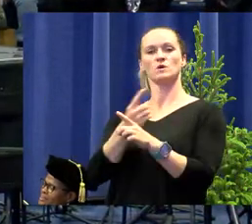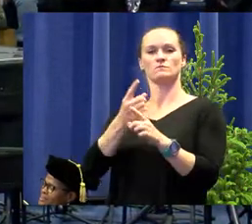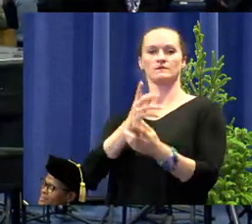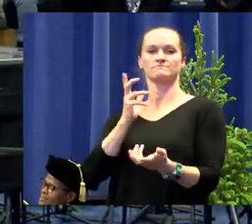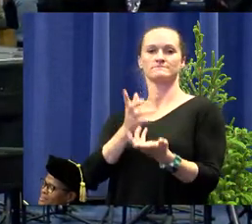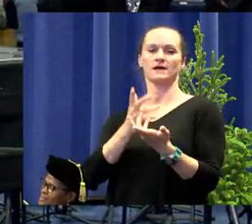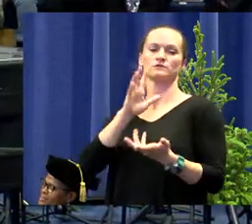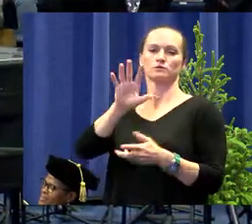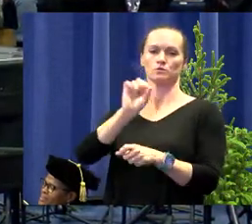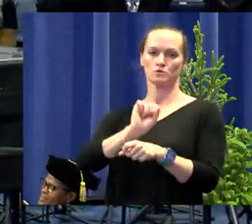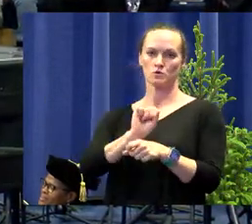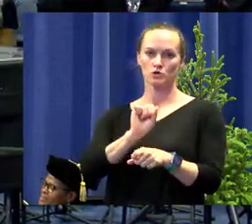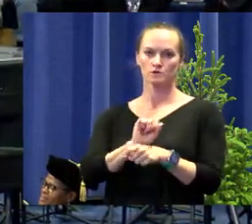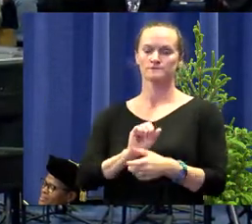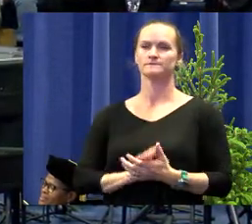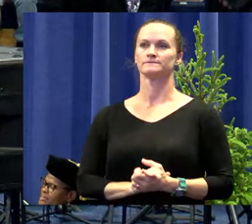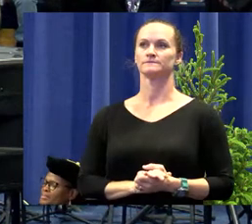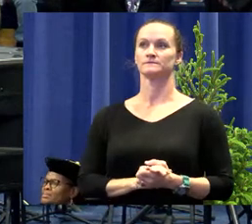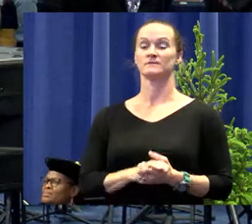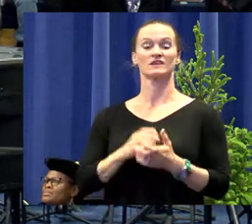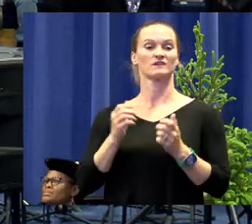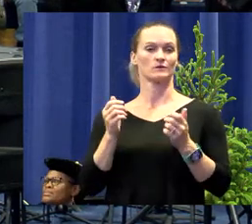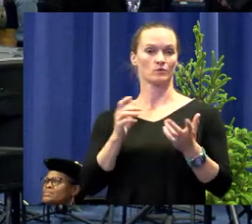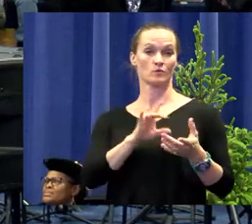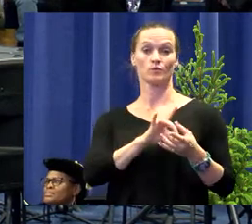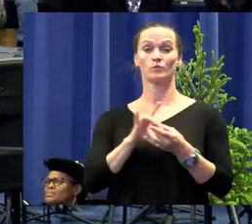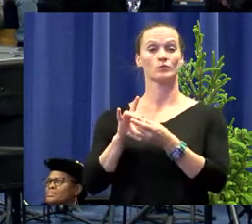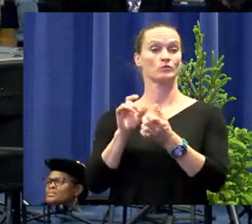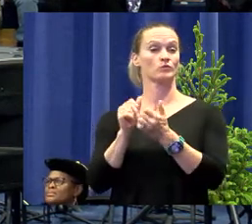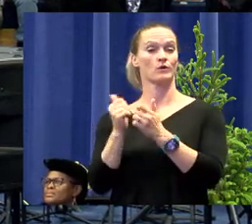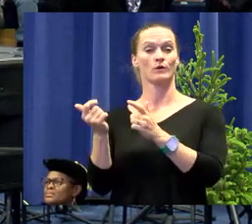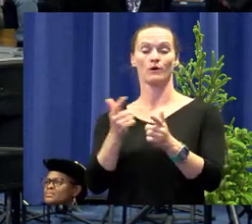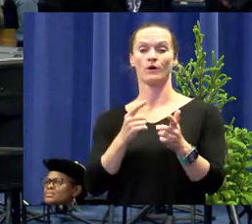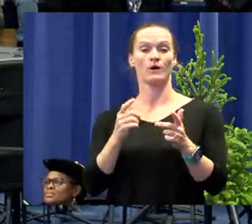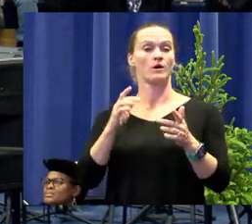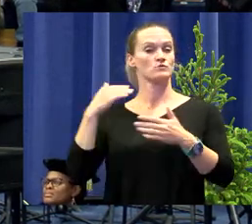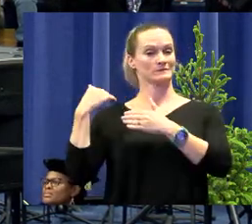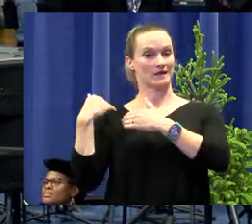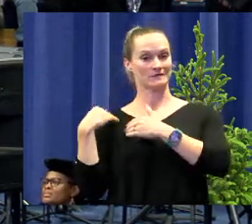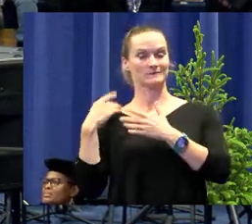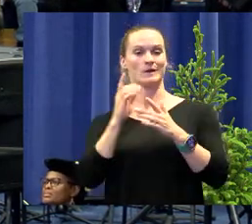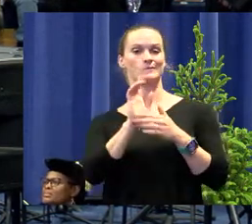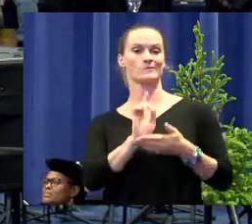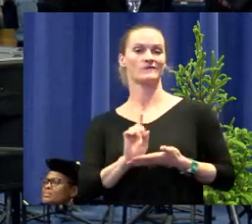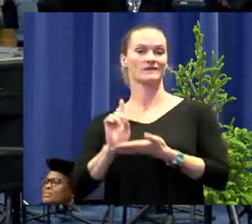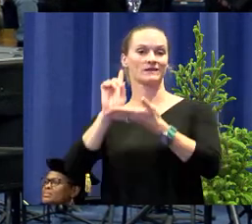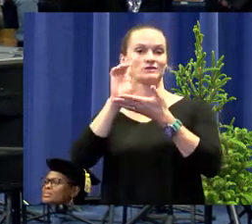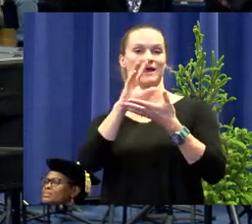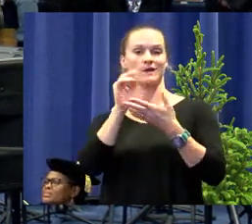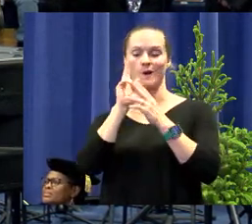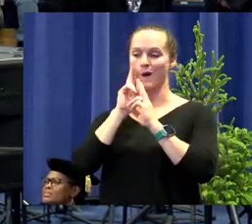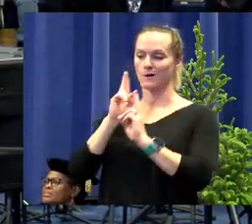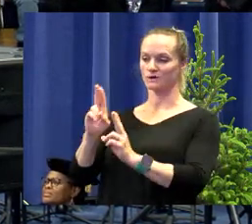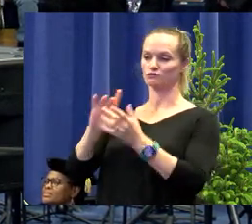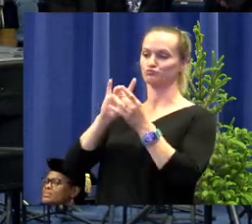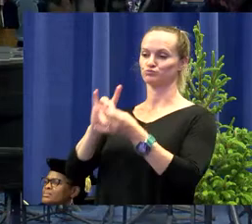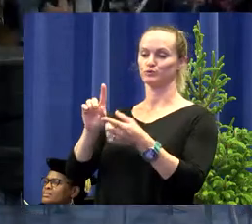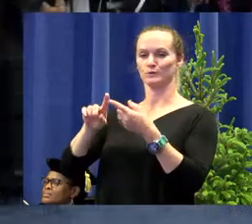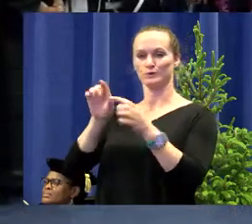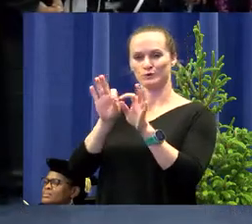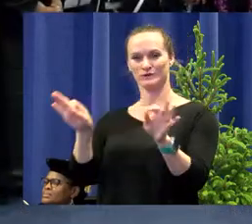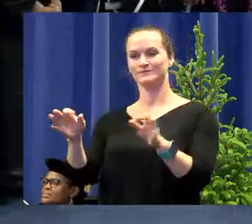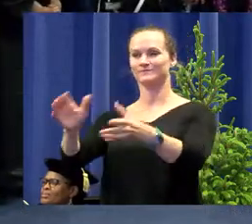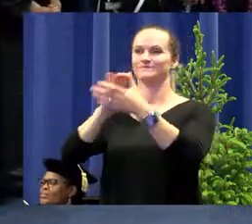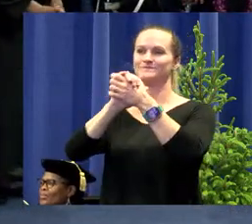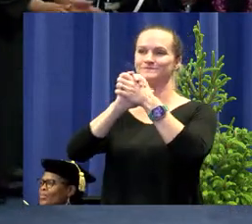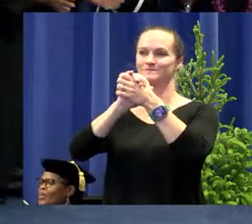to the work you have completed, with all the associated responsibilities, privileges, and honors.